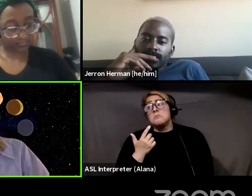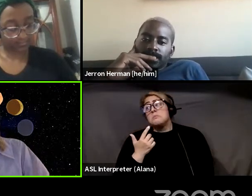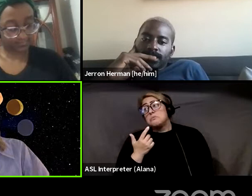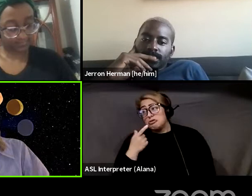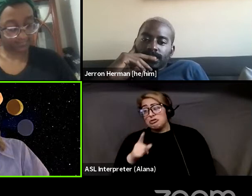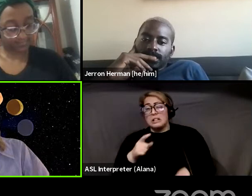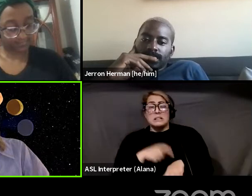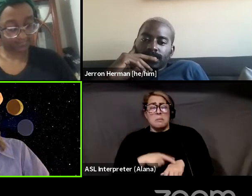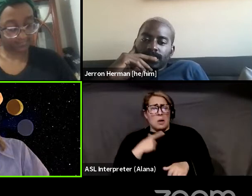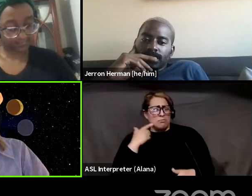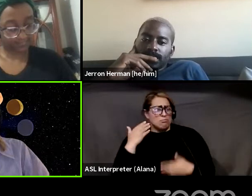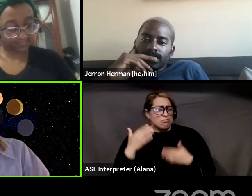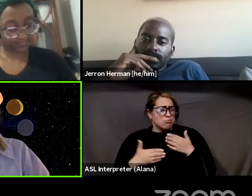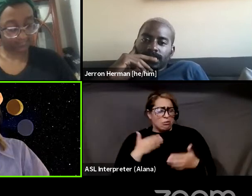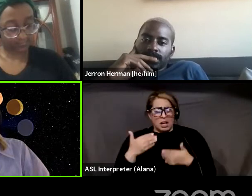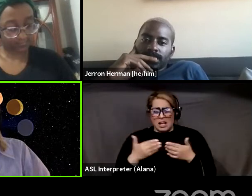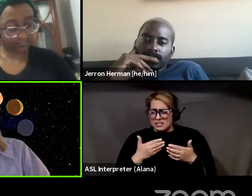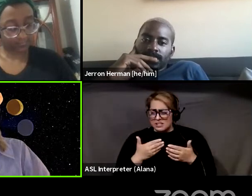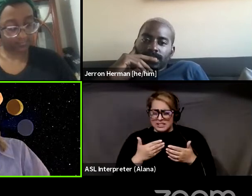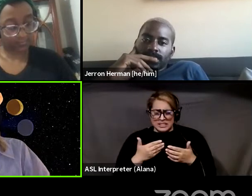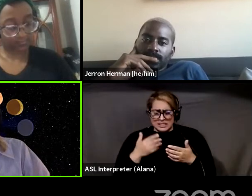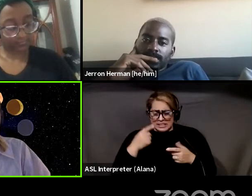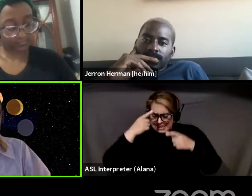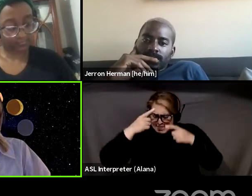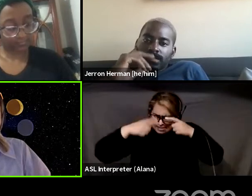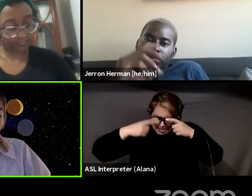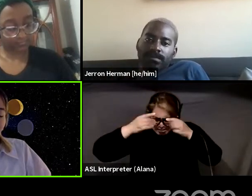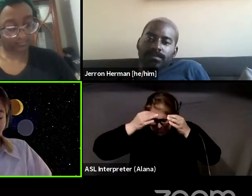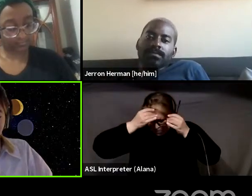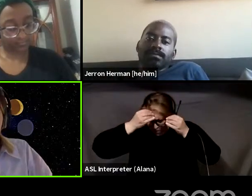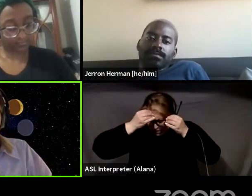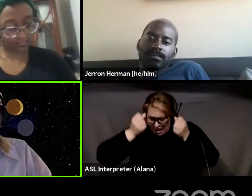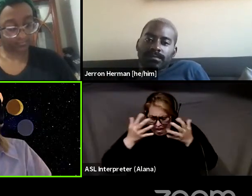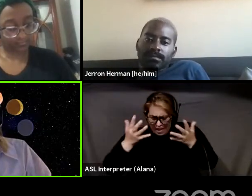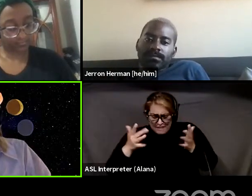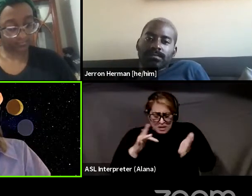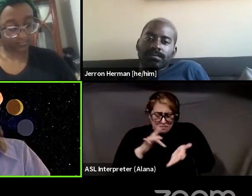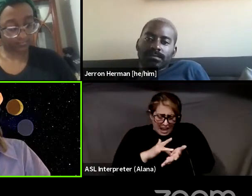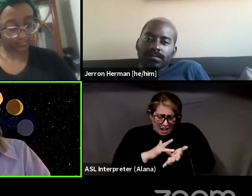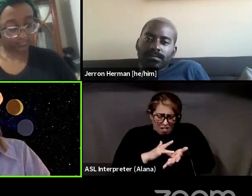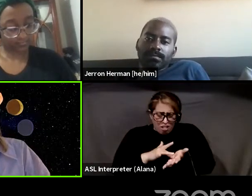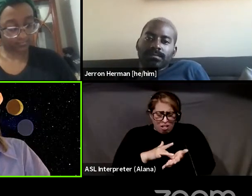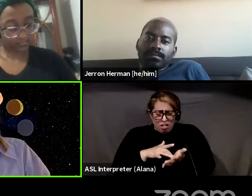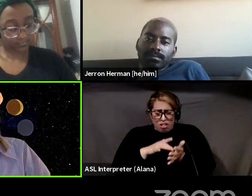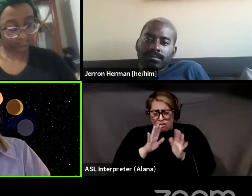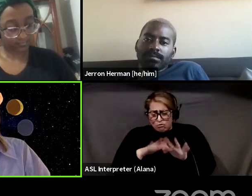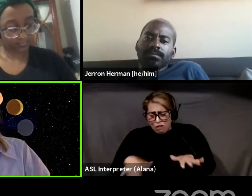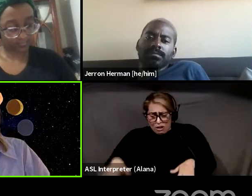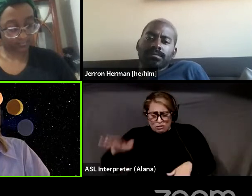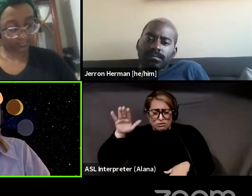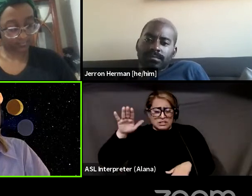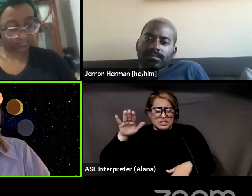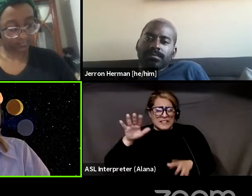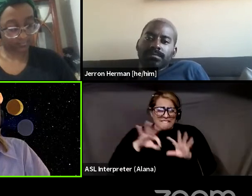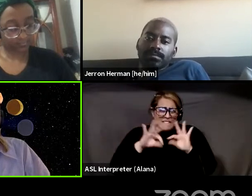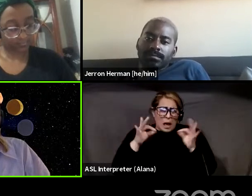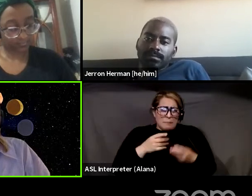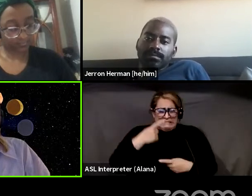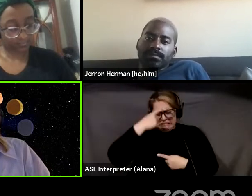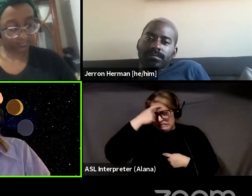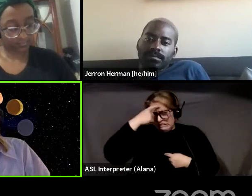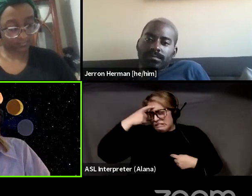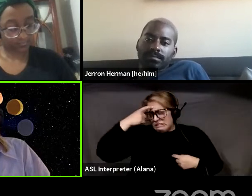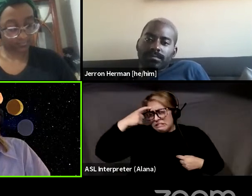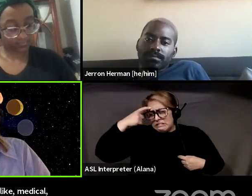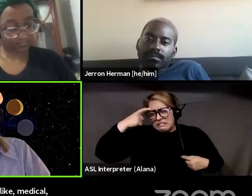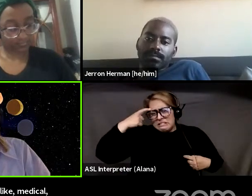of, just like medical, childhood, familial trauma, and